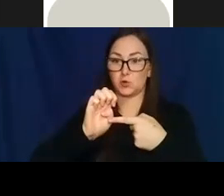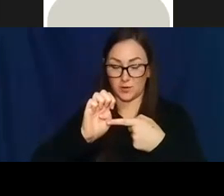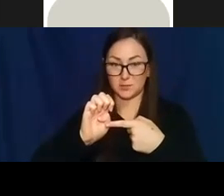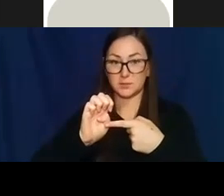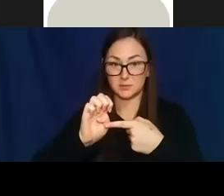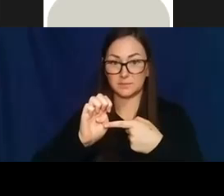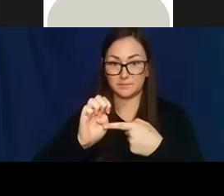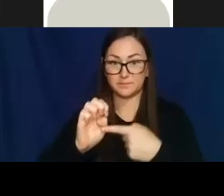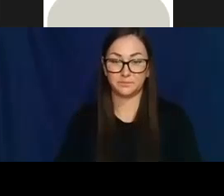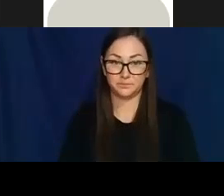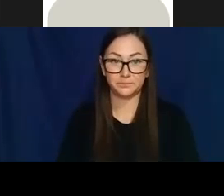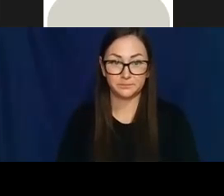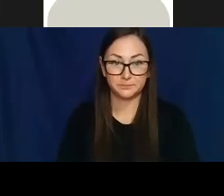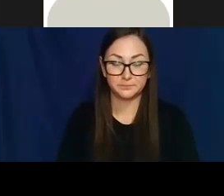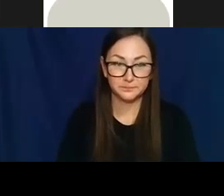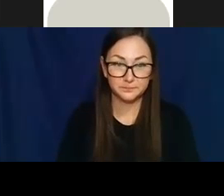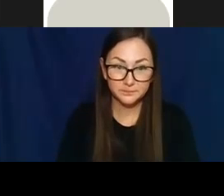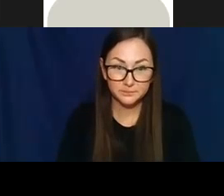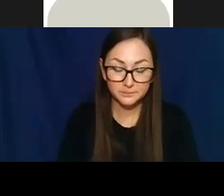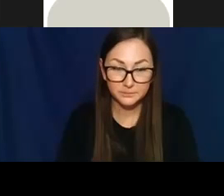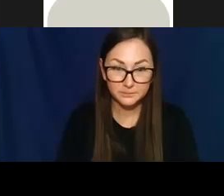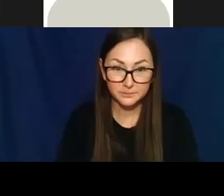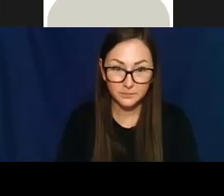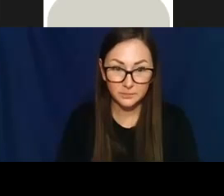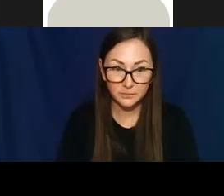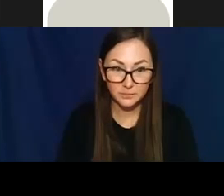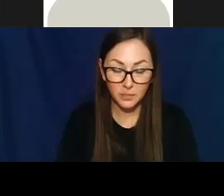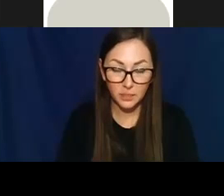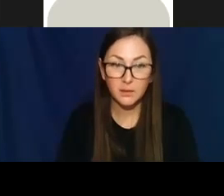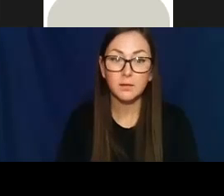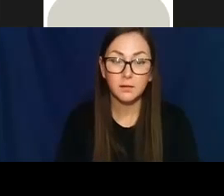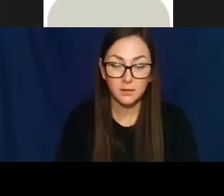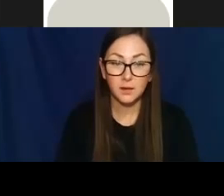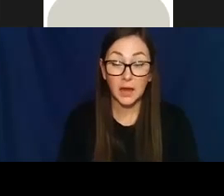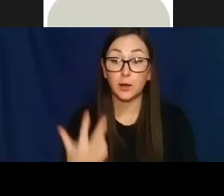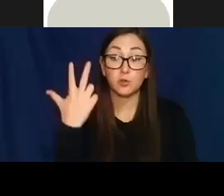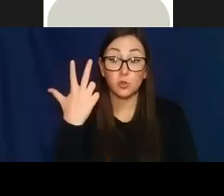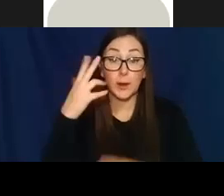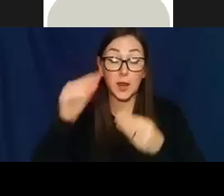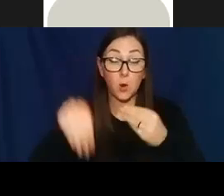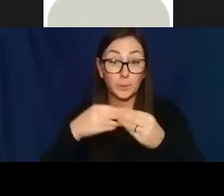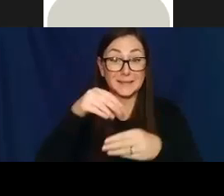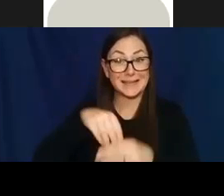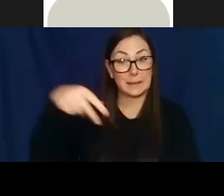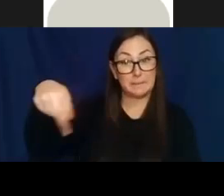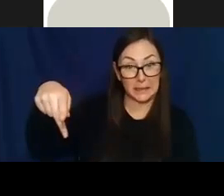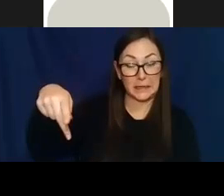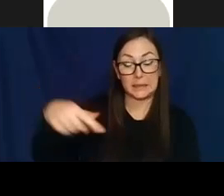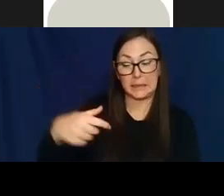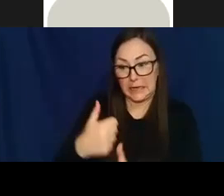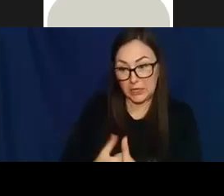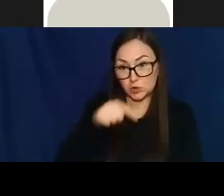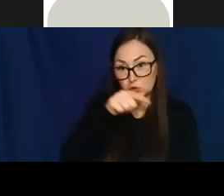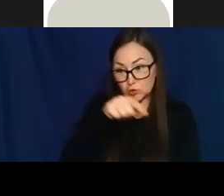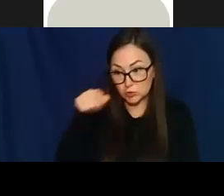orbits. Okay, there are 3 orbits in the p, and each one can handle 2 electrons, so it's a maximum